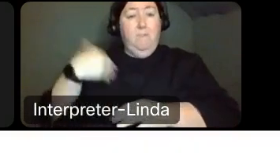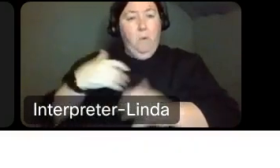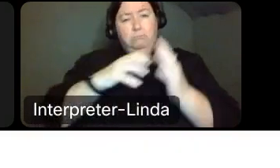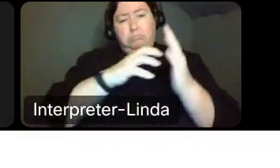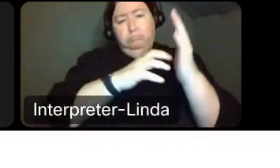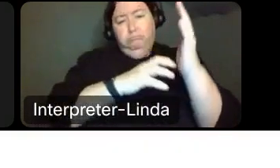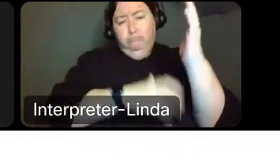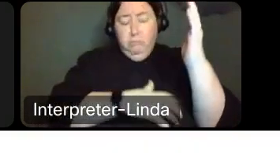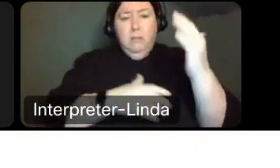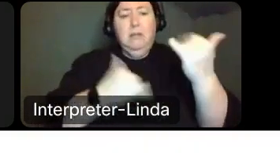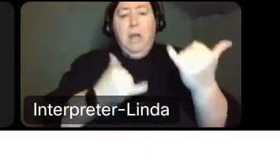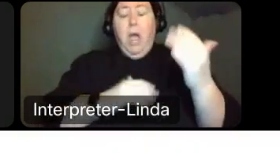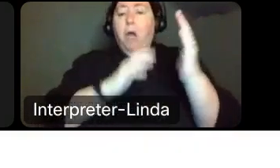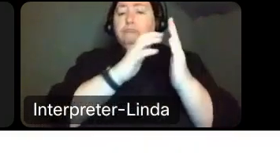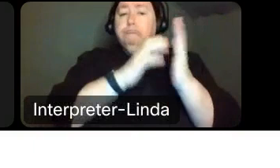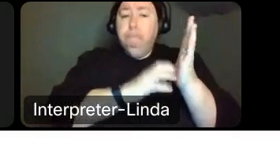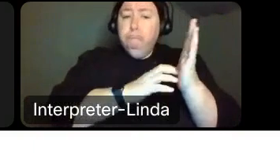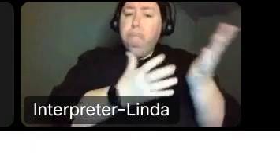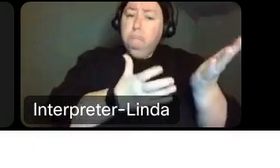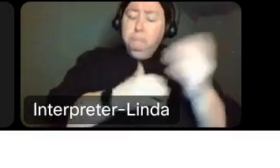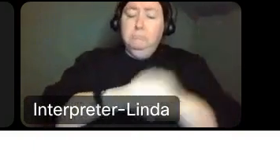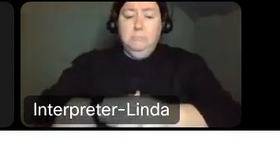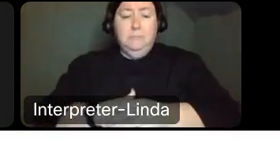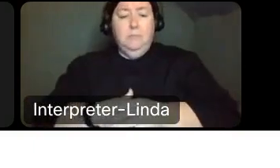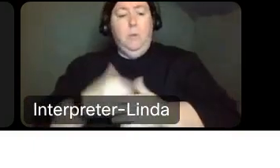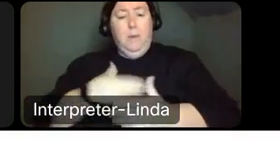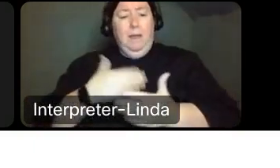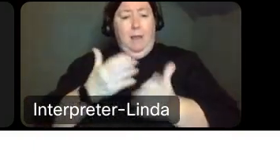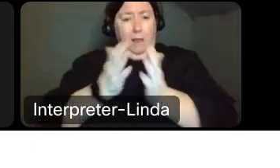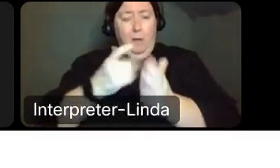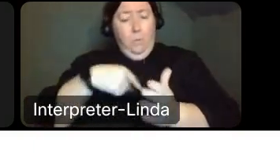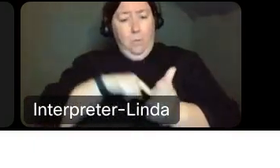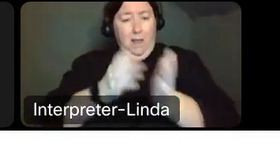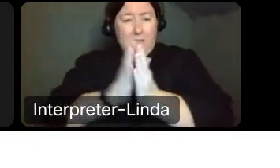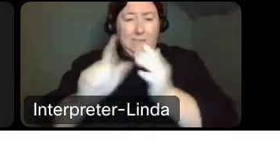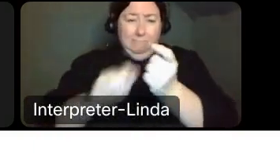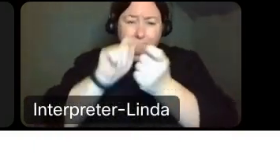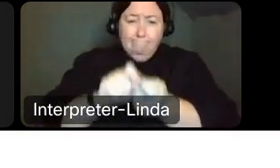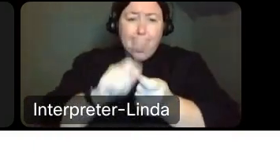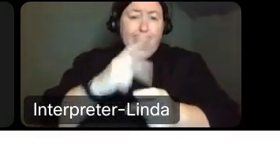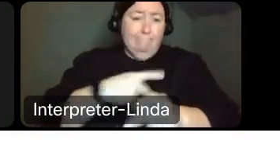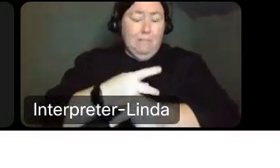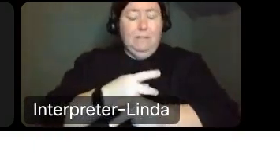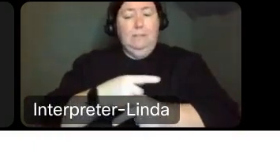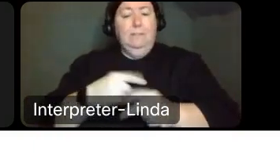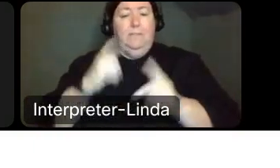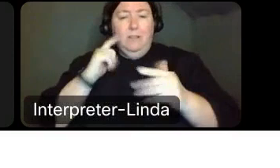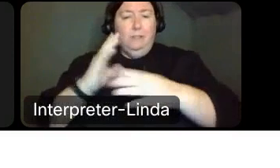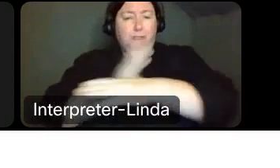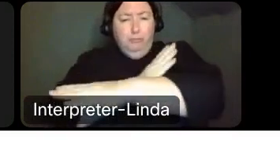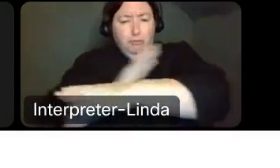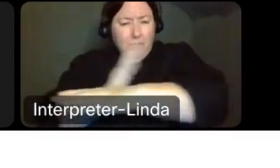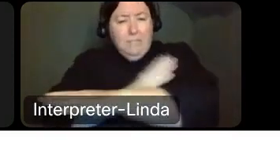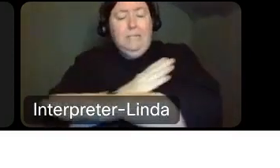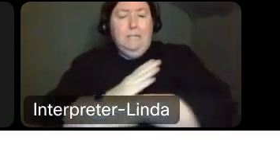years. We do ask about the type and degree of hearing loss. Initially we ask about type and we get to degree